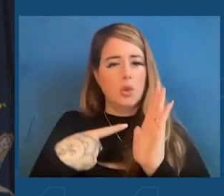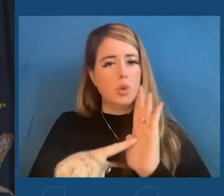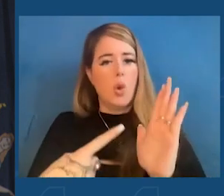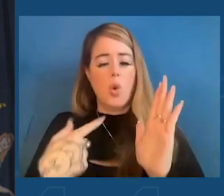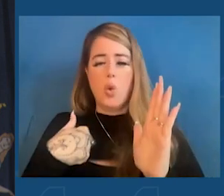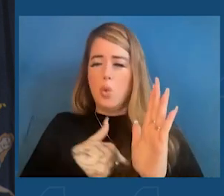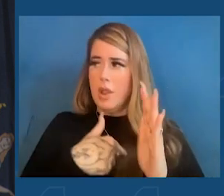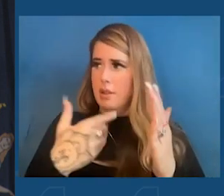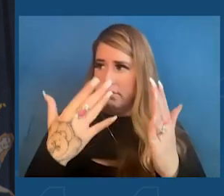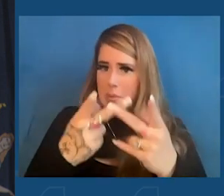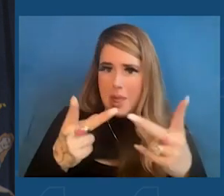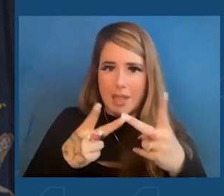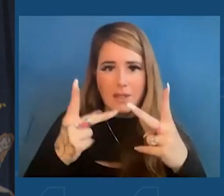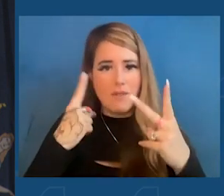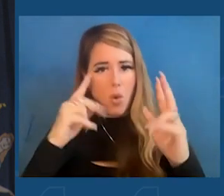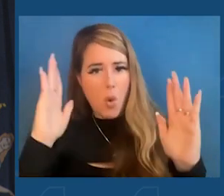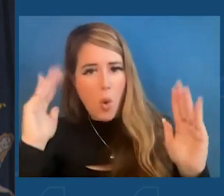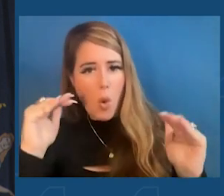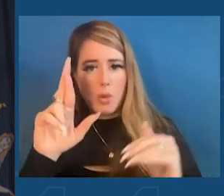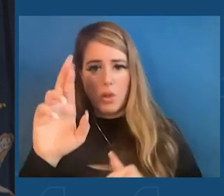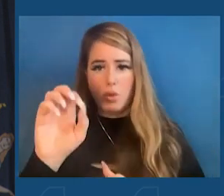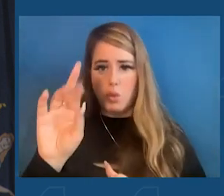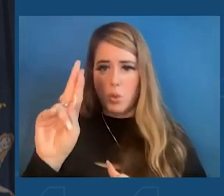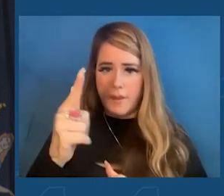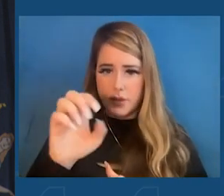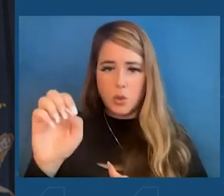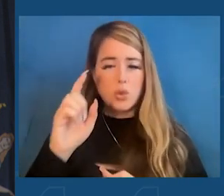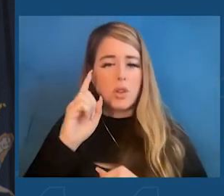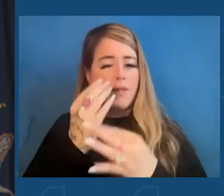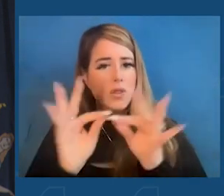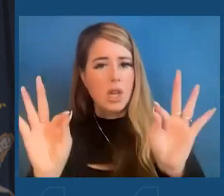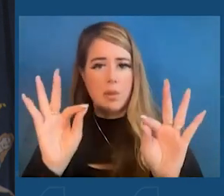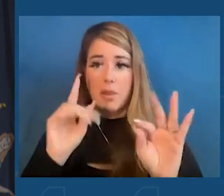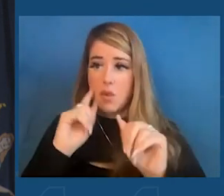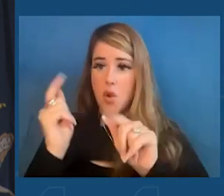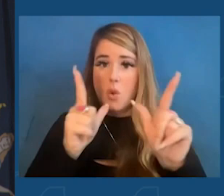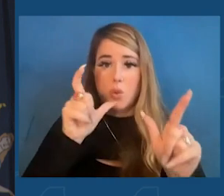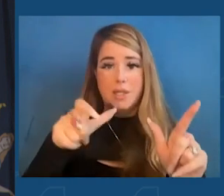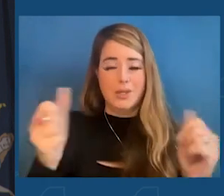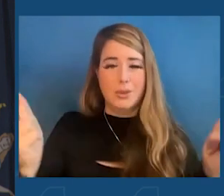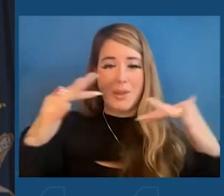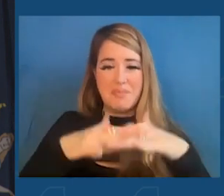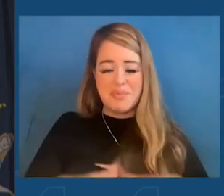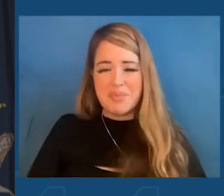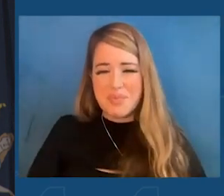hope and freedom for anyone who needs it. Thank you.